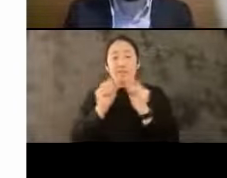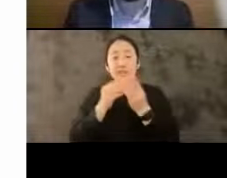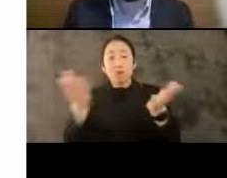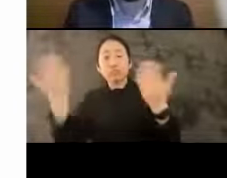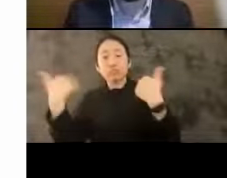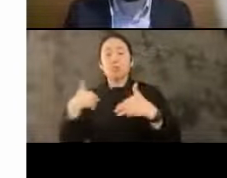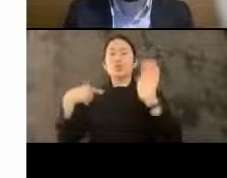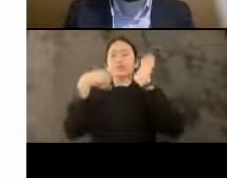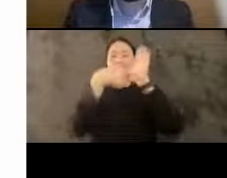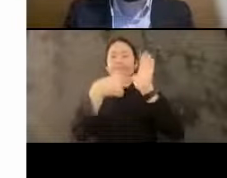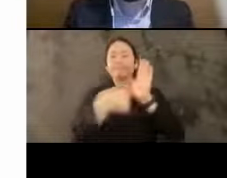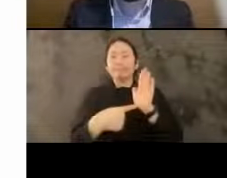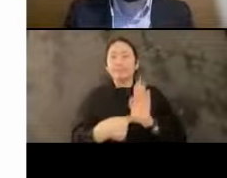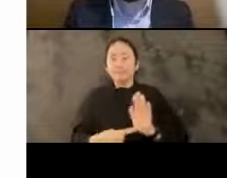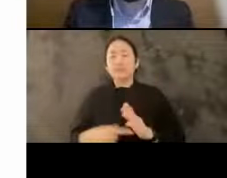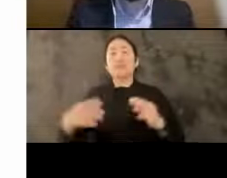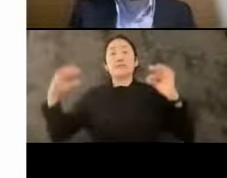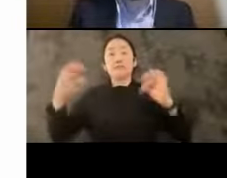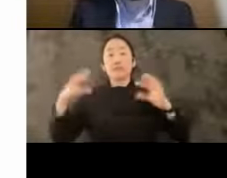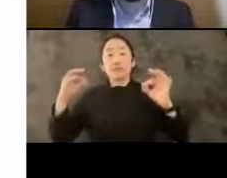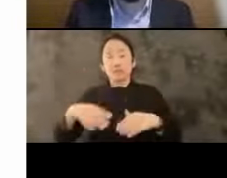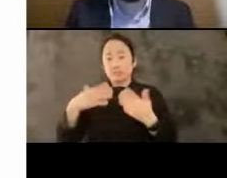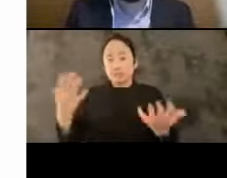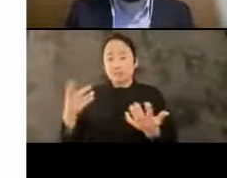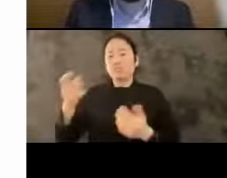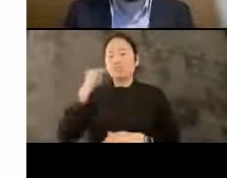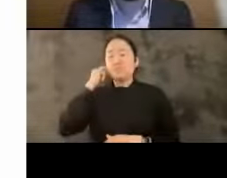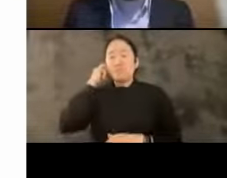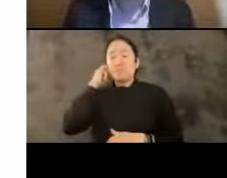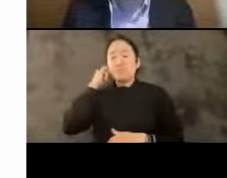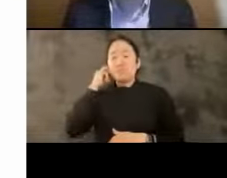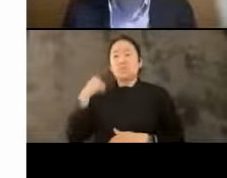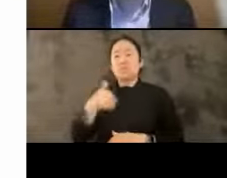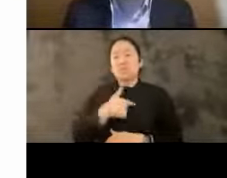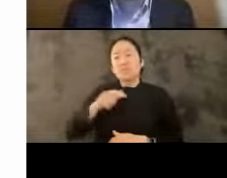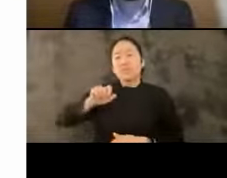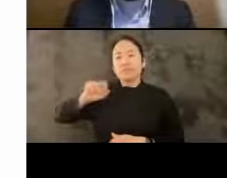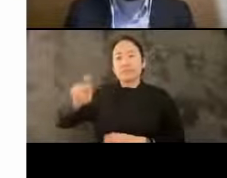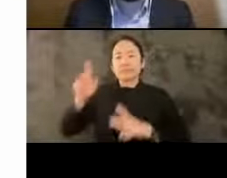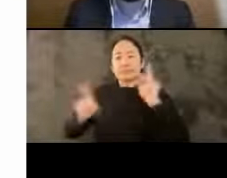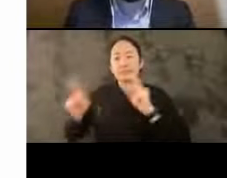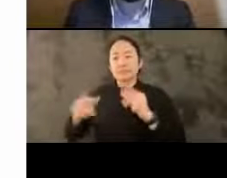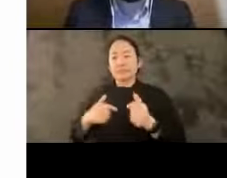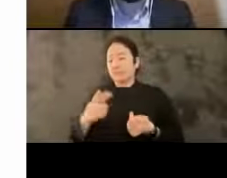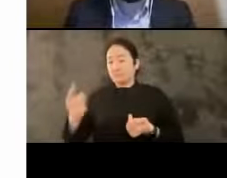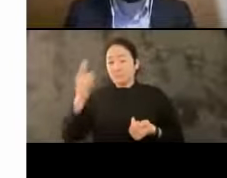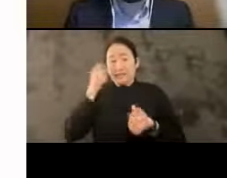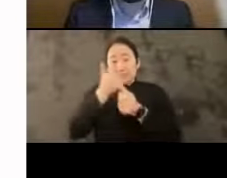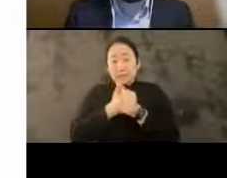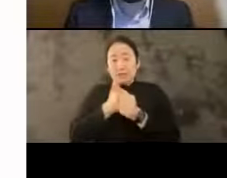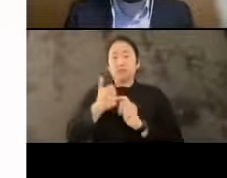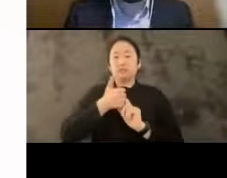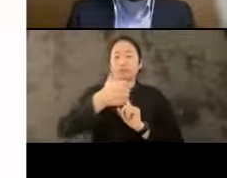the feedback that we got, we asked folks how well they think each transit type would